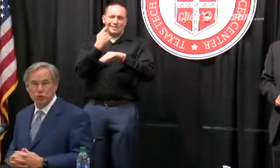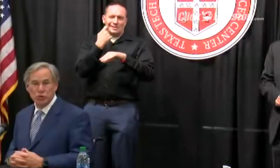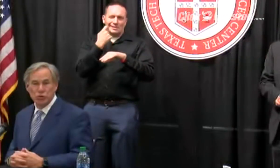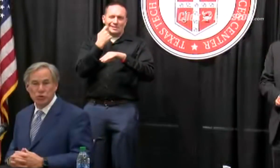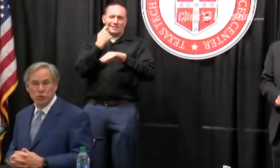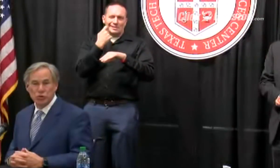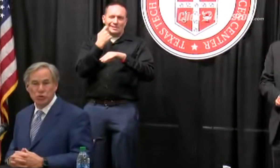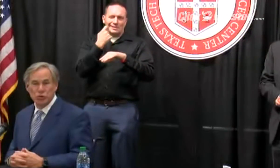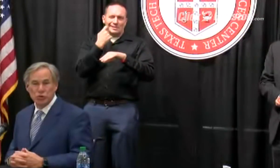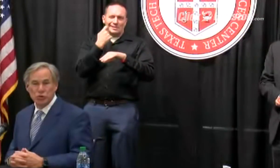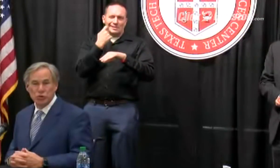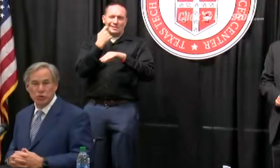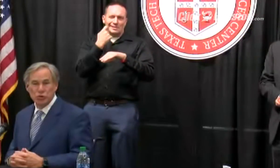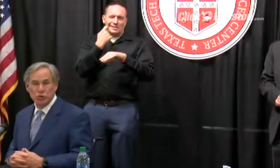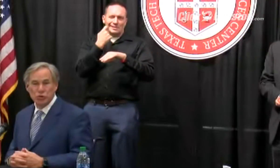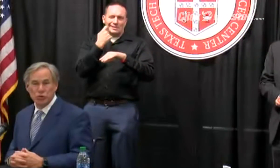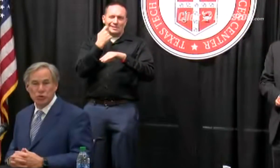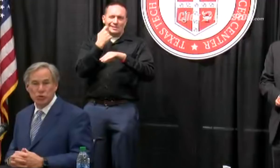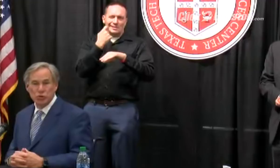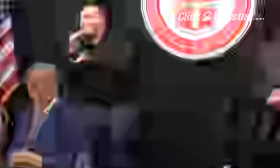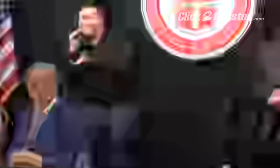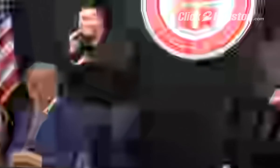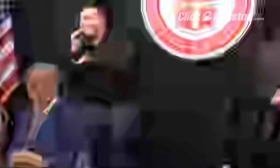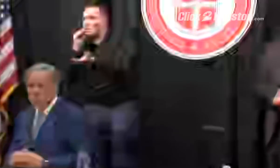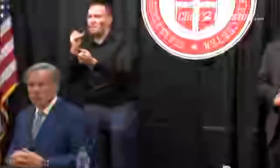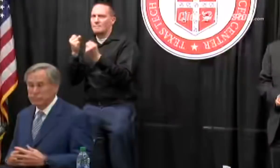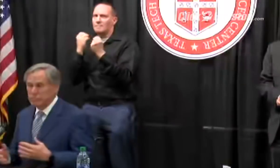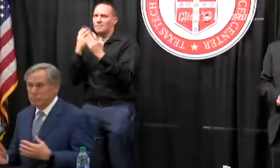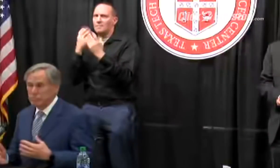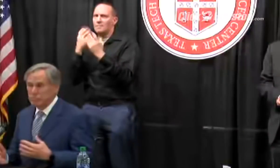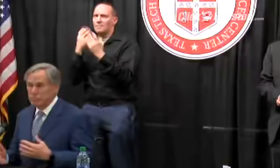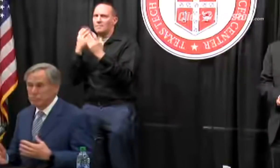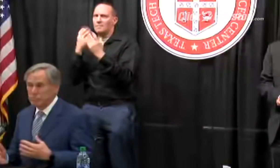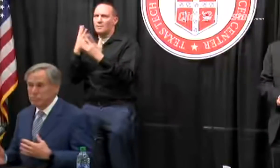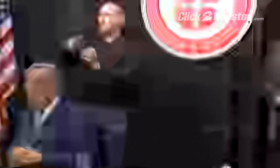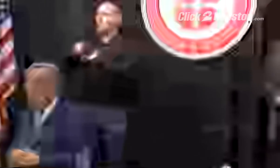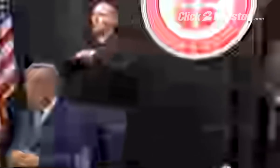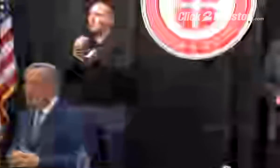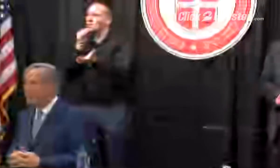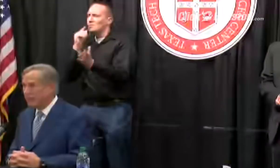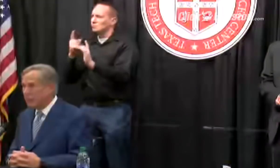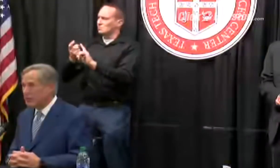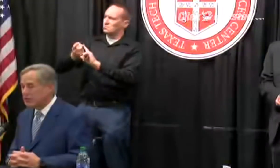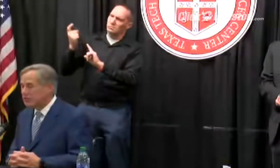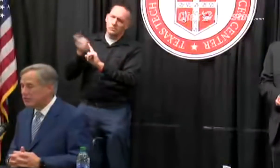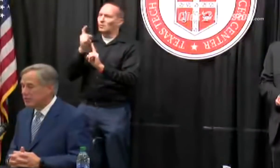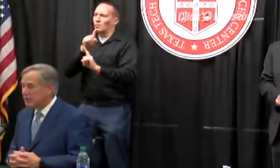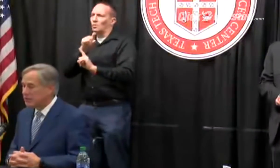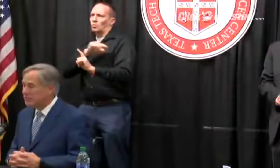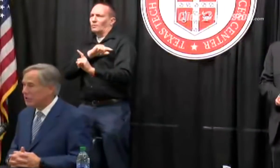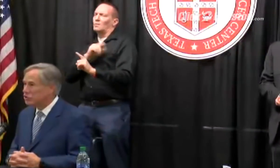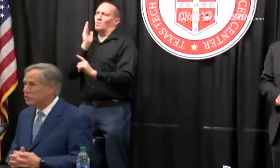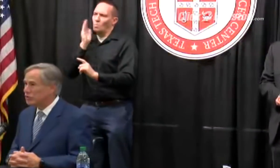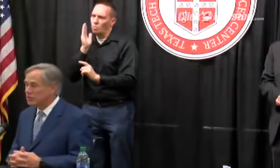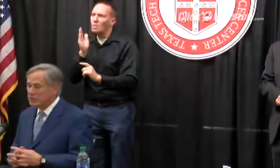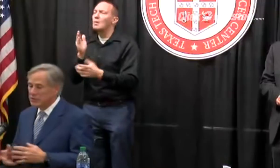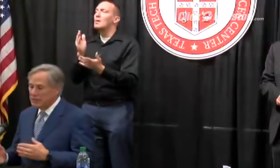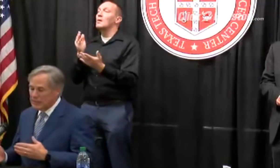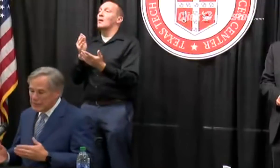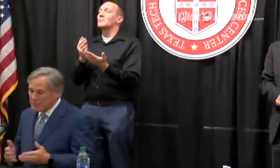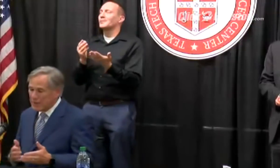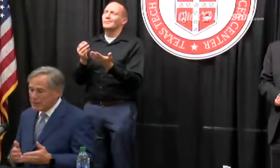to nursing homes. A lot of the people in nursing homes would automatically qualify for this to make sure